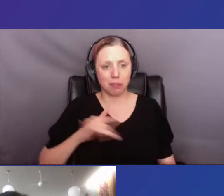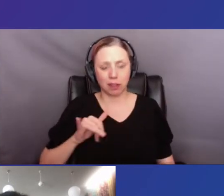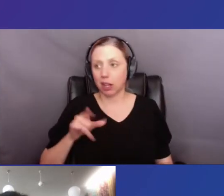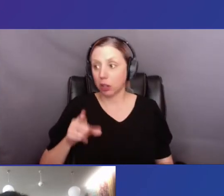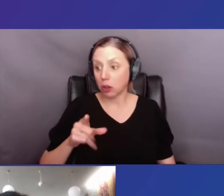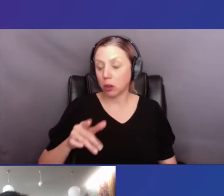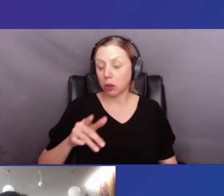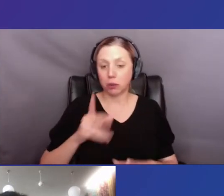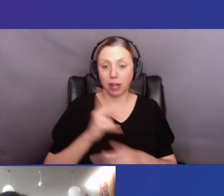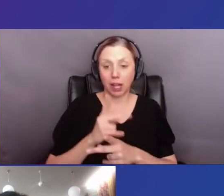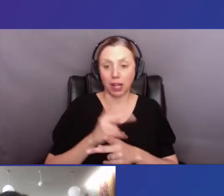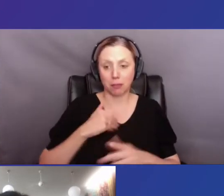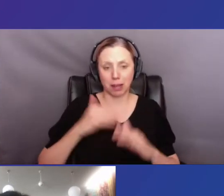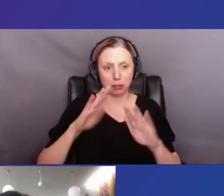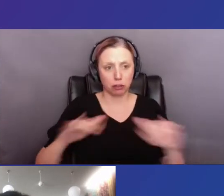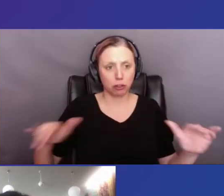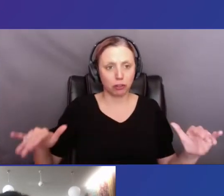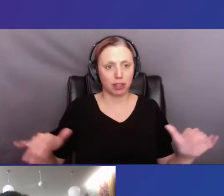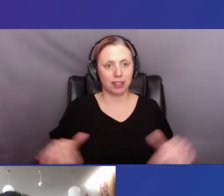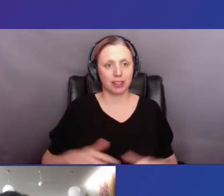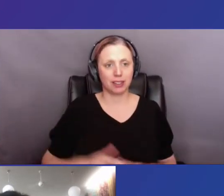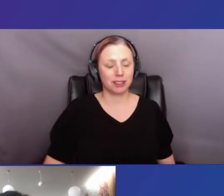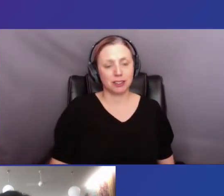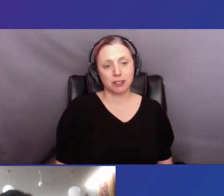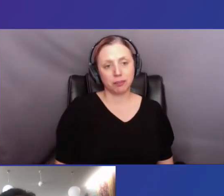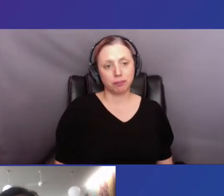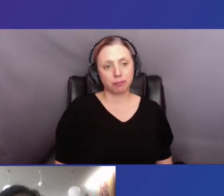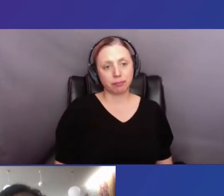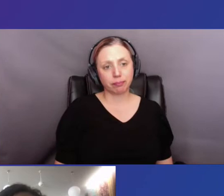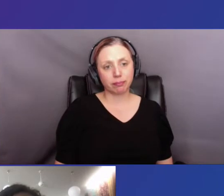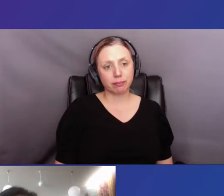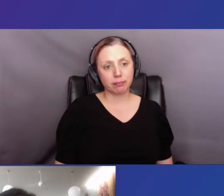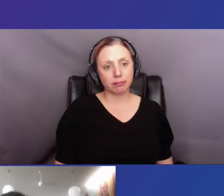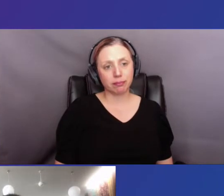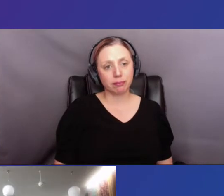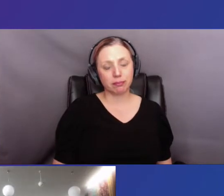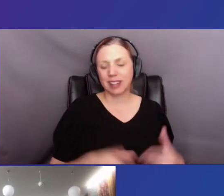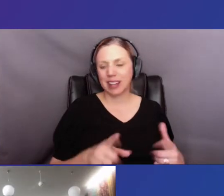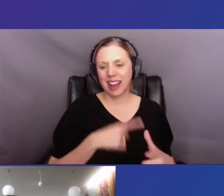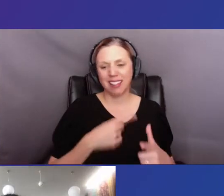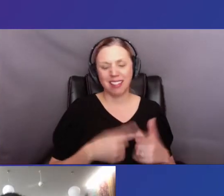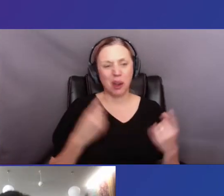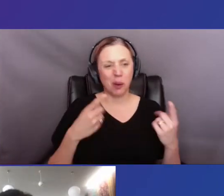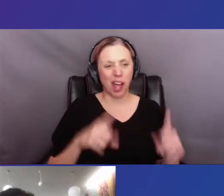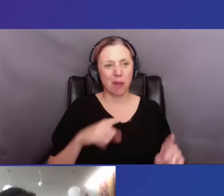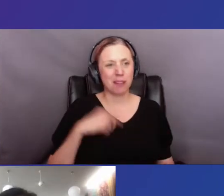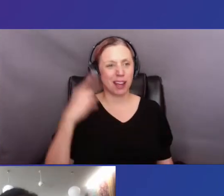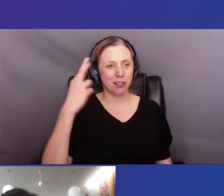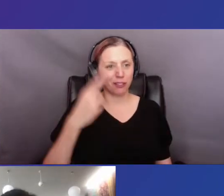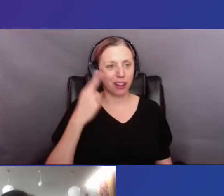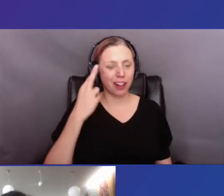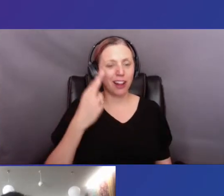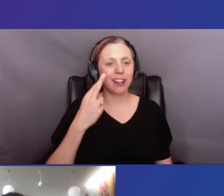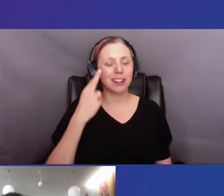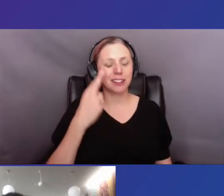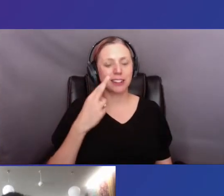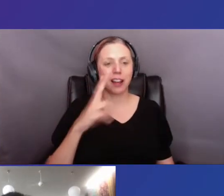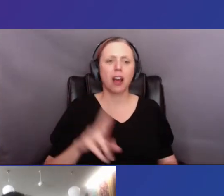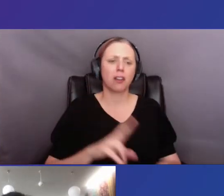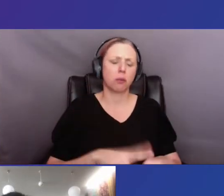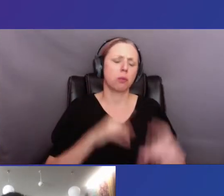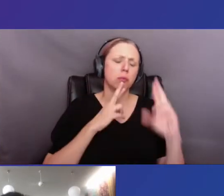my children. And then I just started realizing, and of course I'm respectful of their time